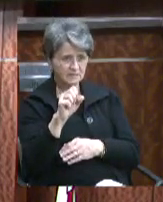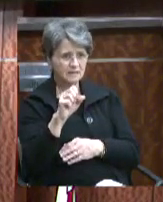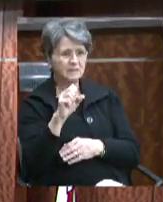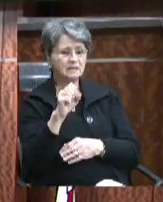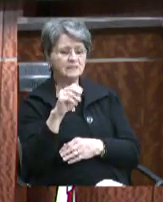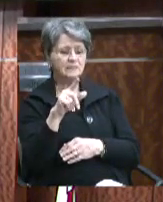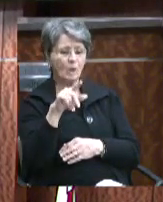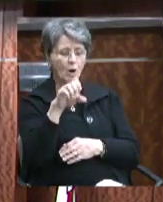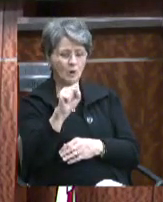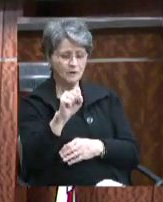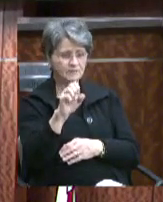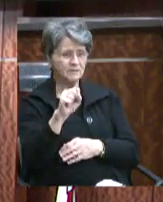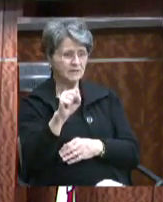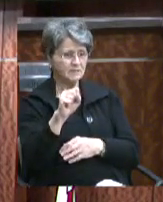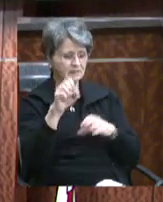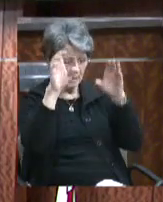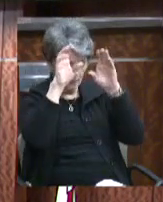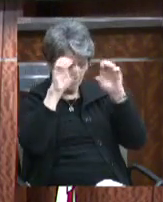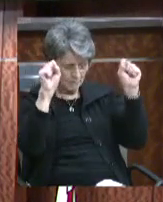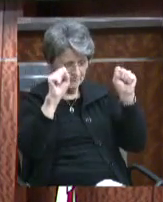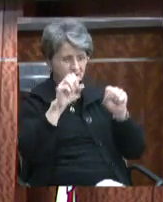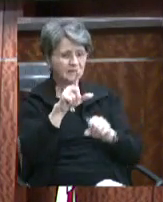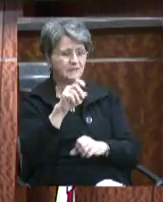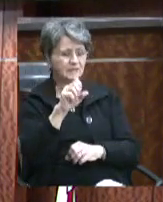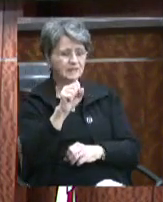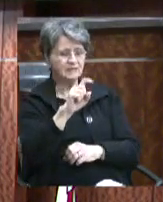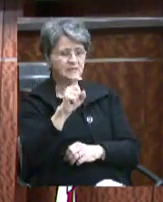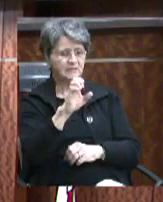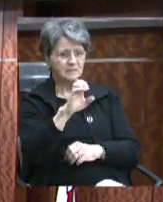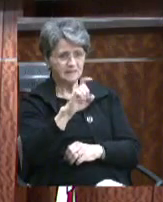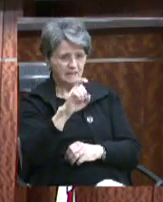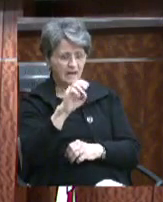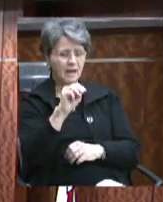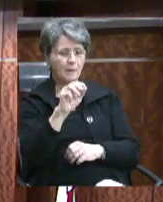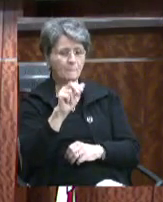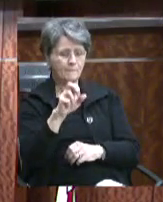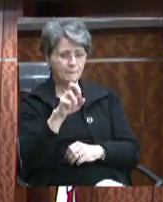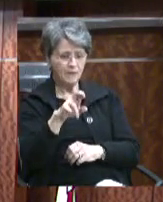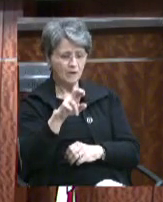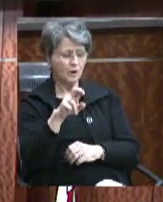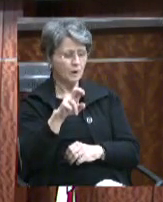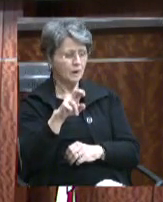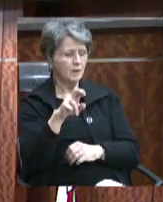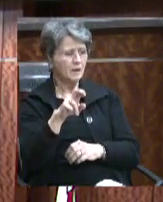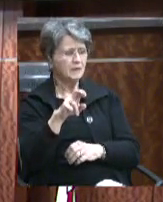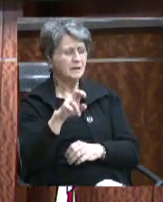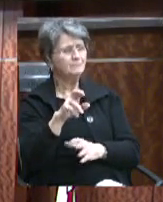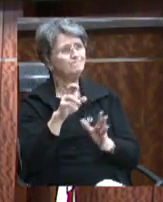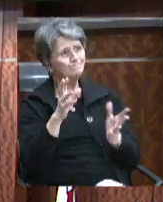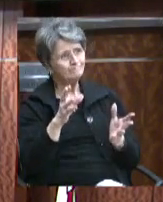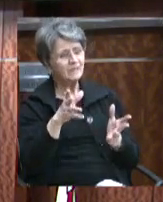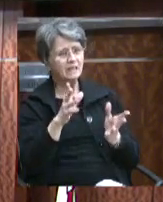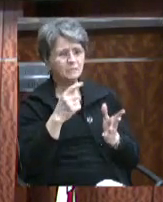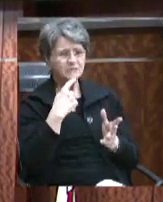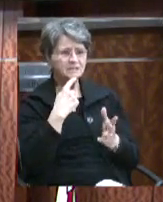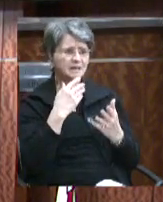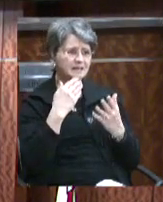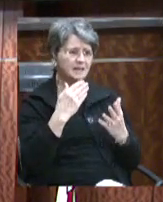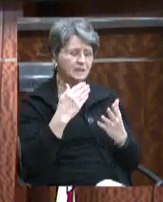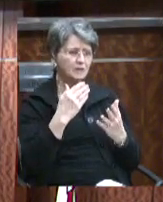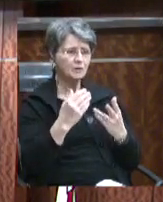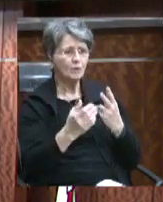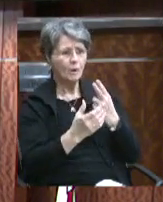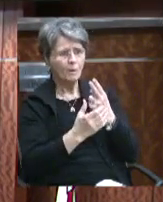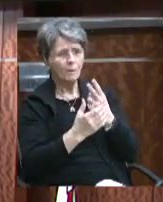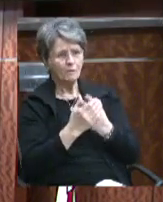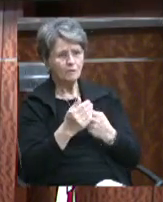Mr. Smalls? I vote yes. President Laz? Yes. Mayor Mo? Let me just thank both negotiating